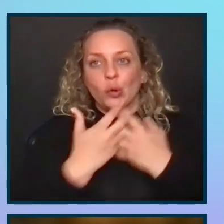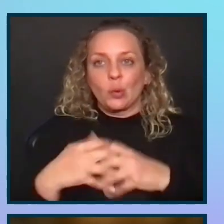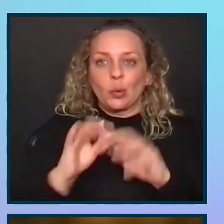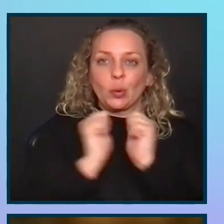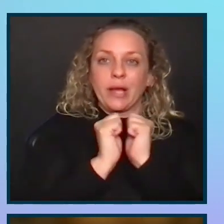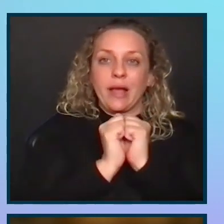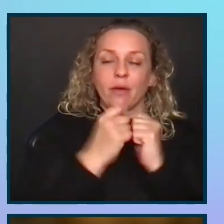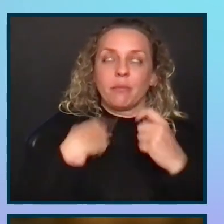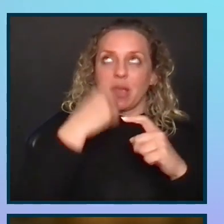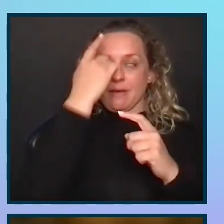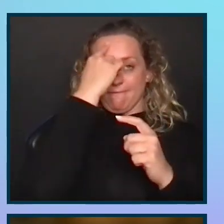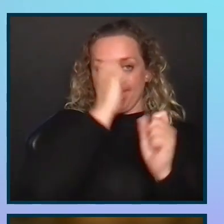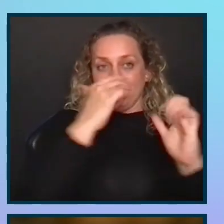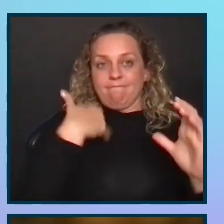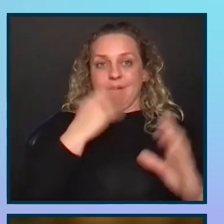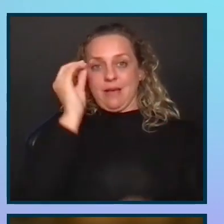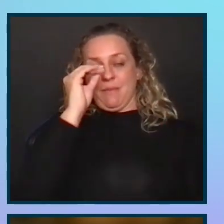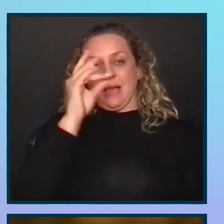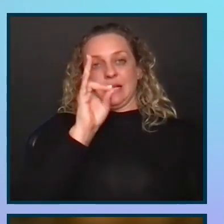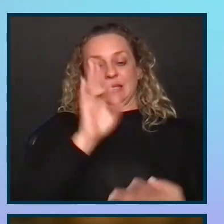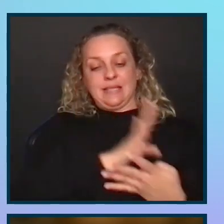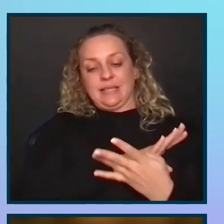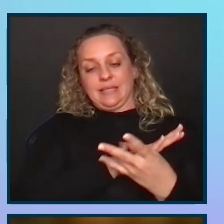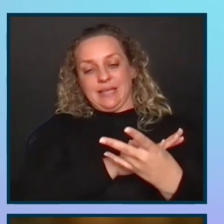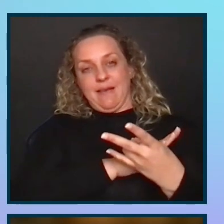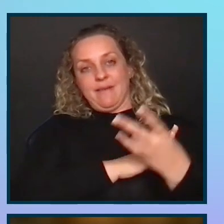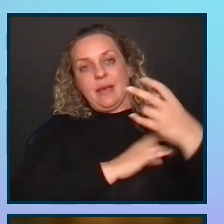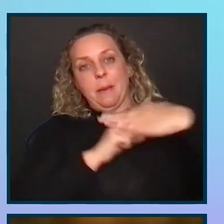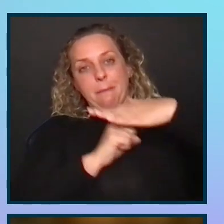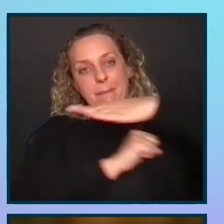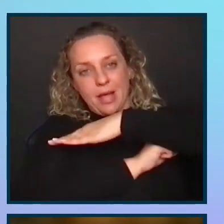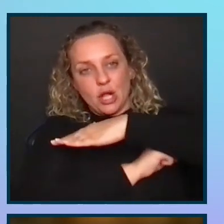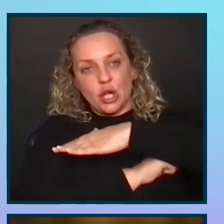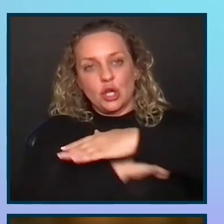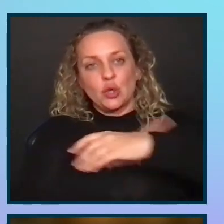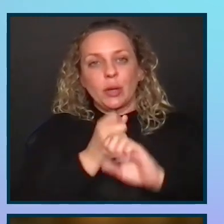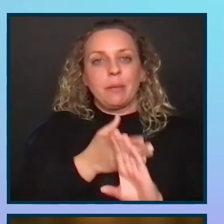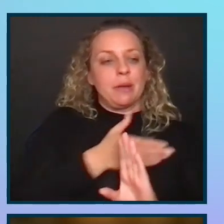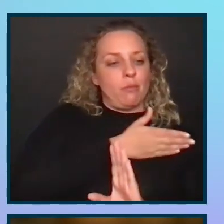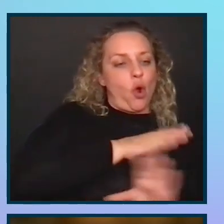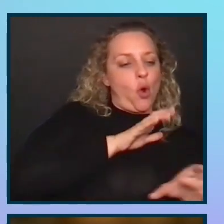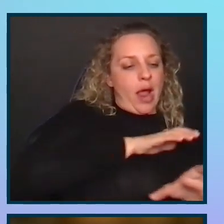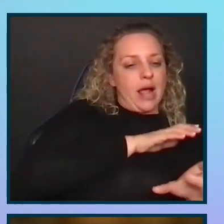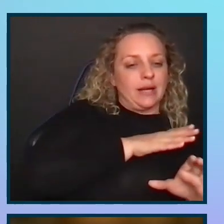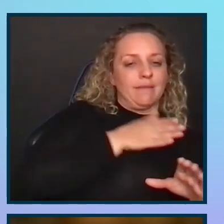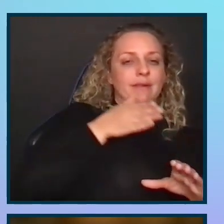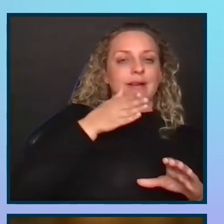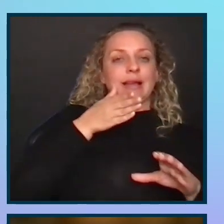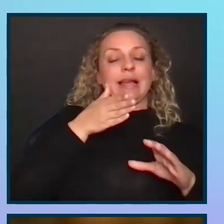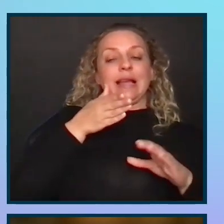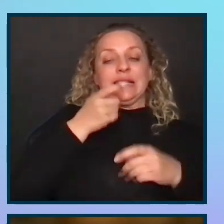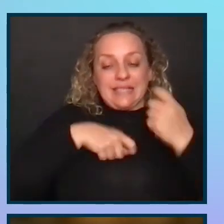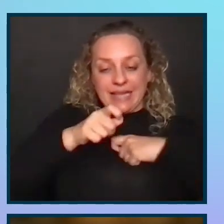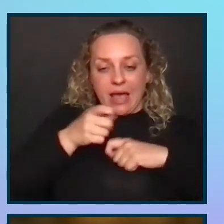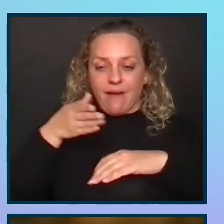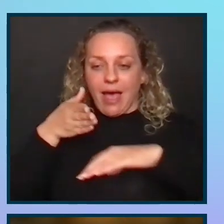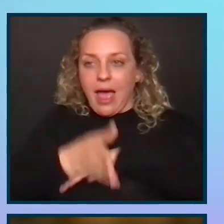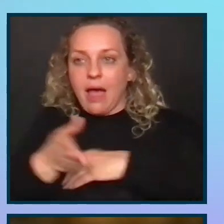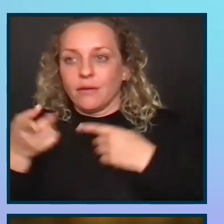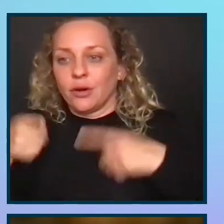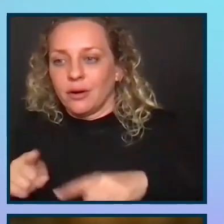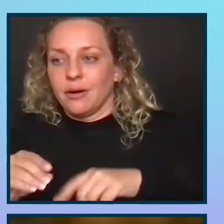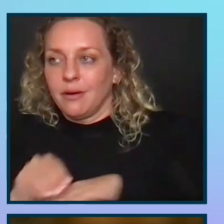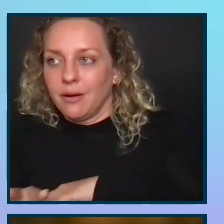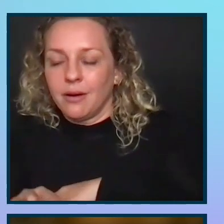that the 7 pillars allow you to be proactive versus reactive. When we think of just compliance and testing, it's really a